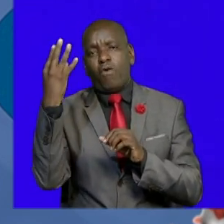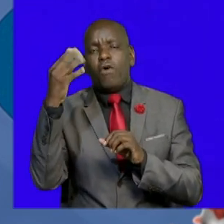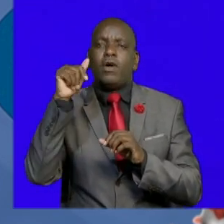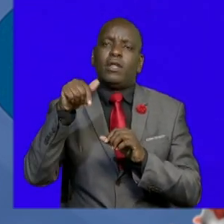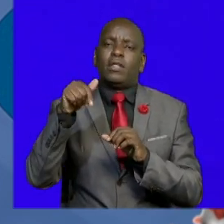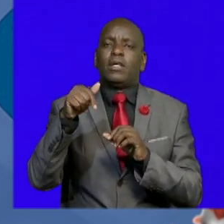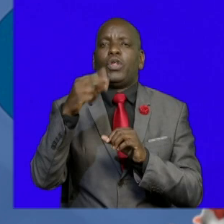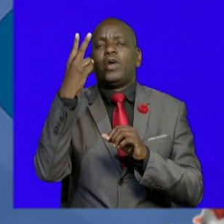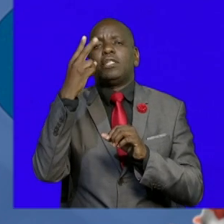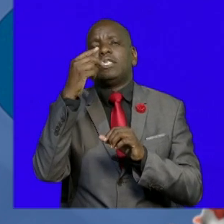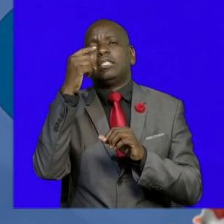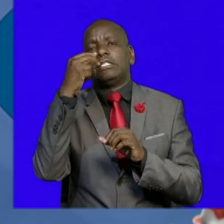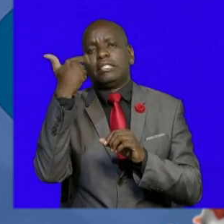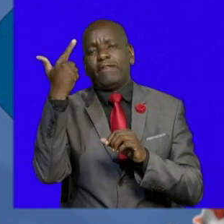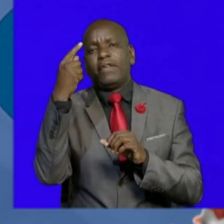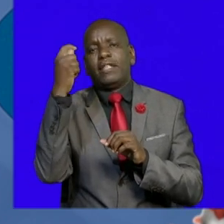33,964, with over